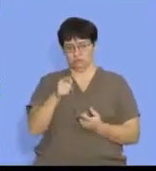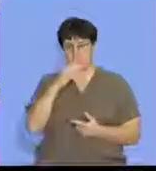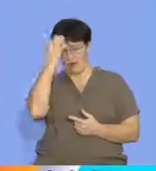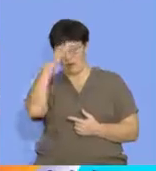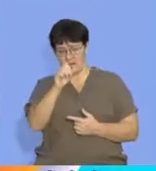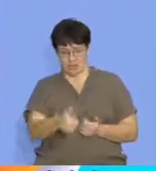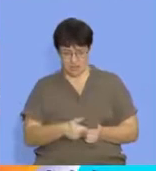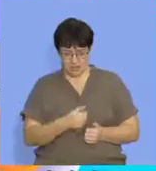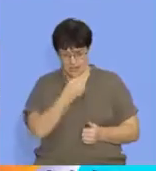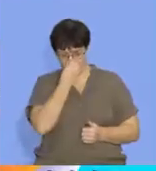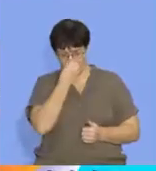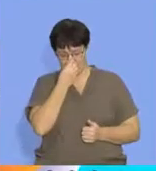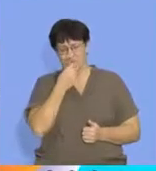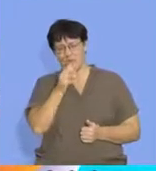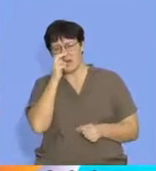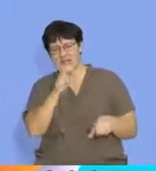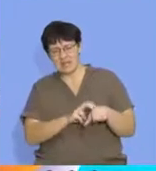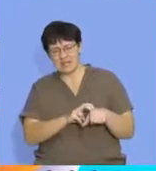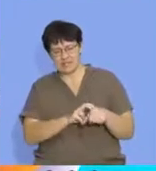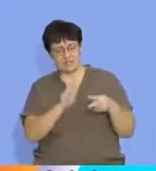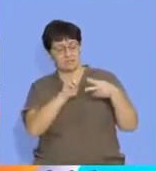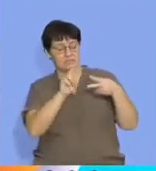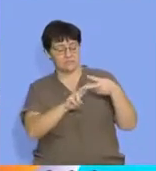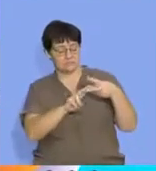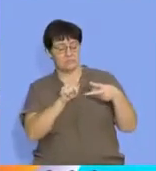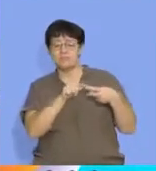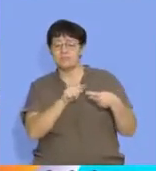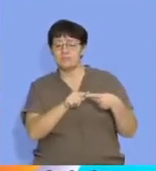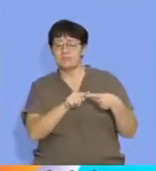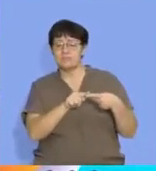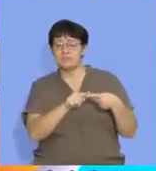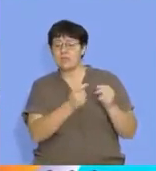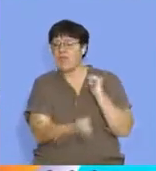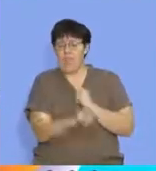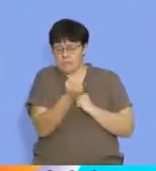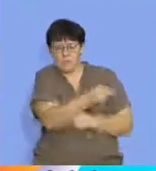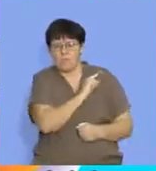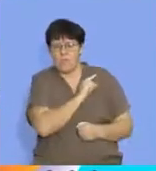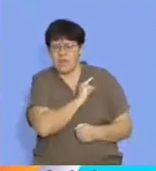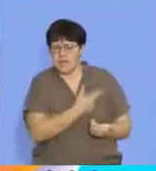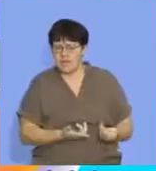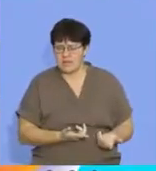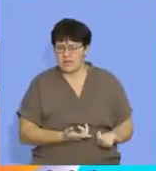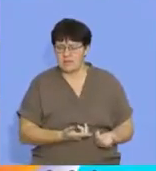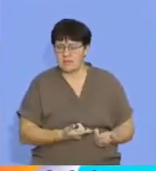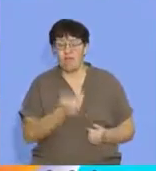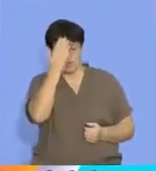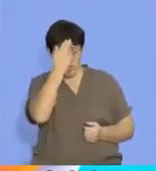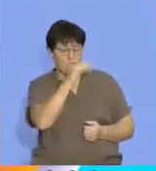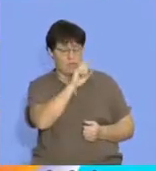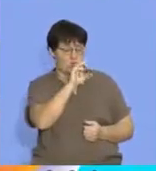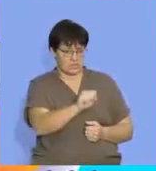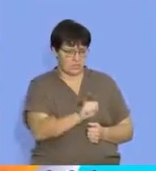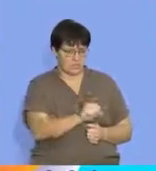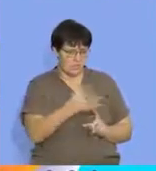of those diseases. And for each of them, you need to know two things. What causes it, right? We know it's